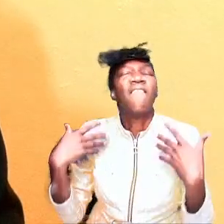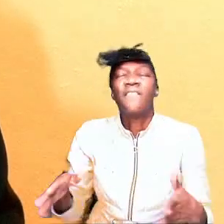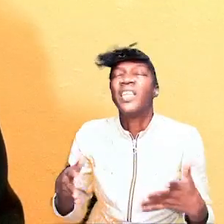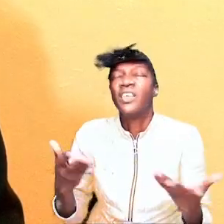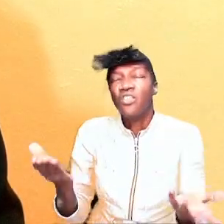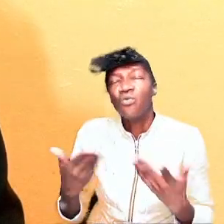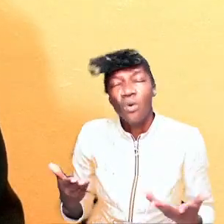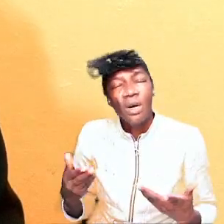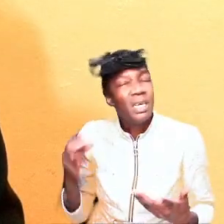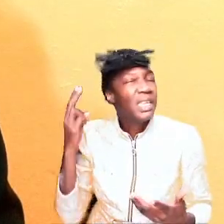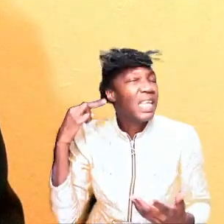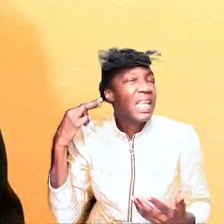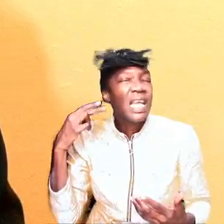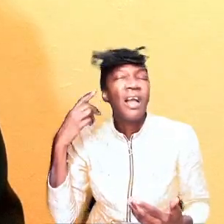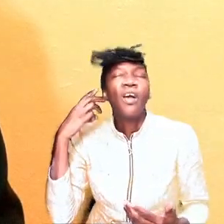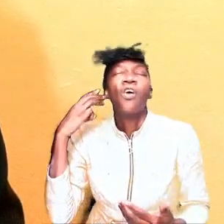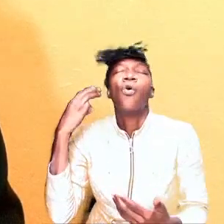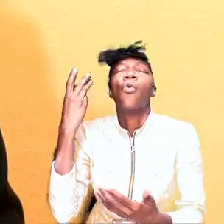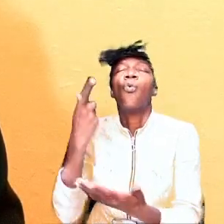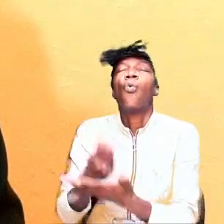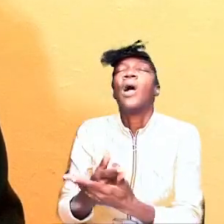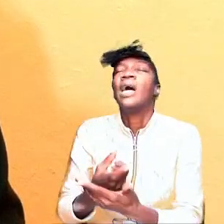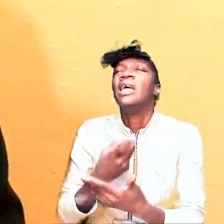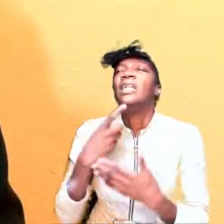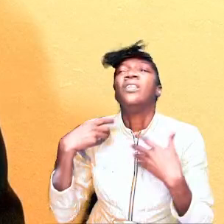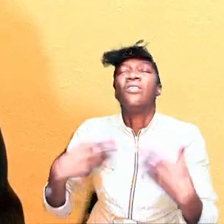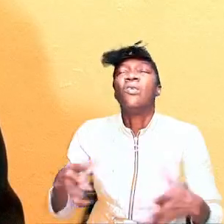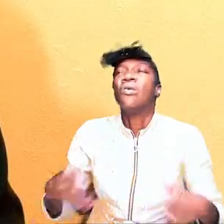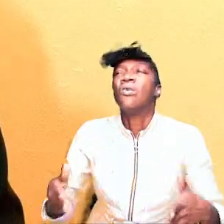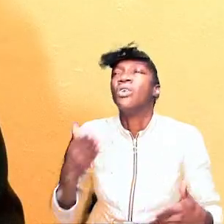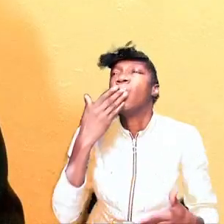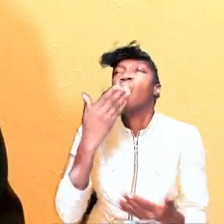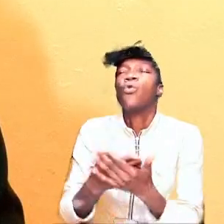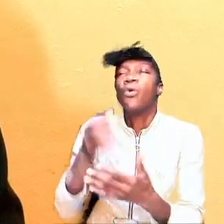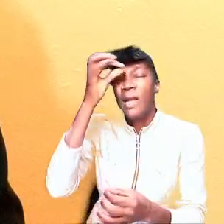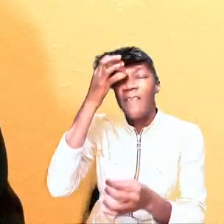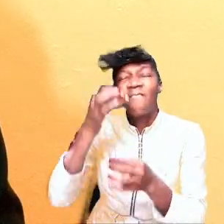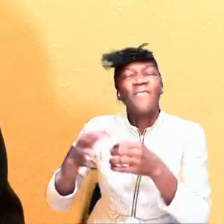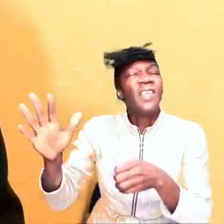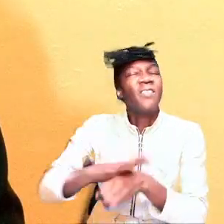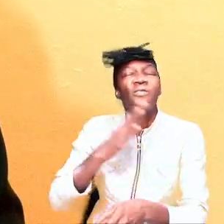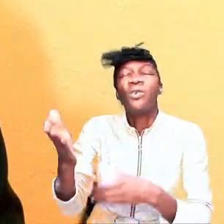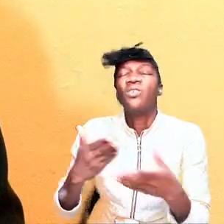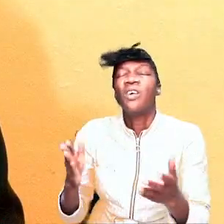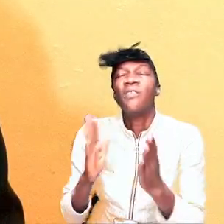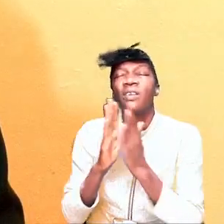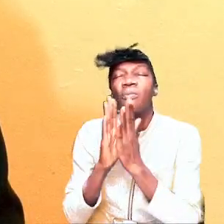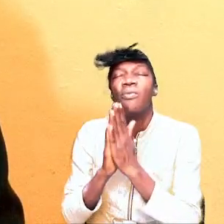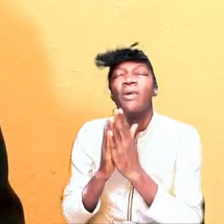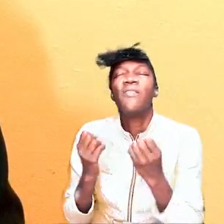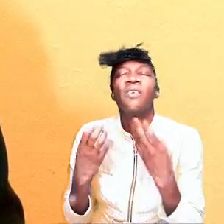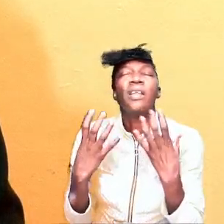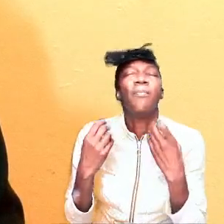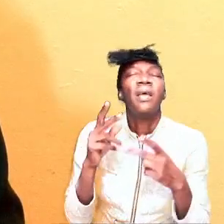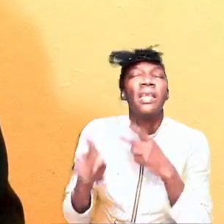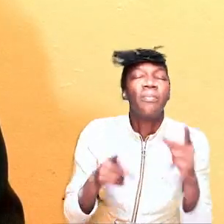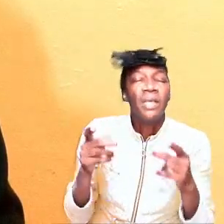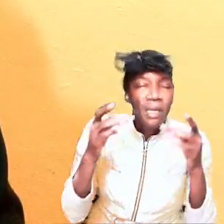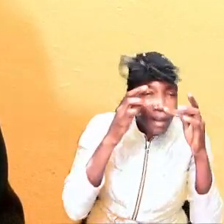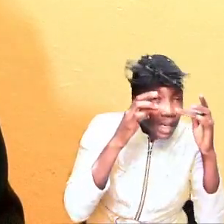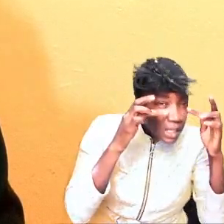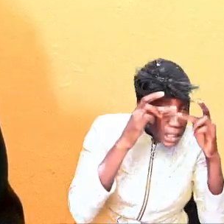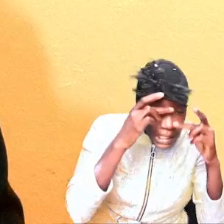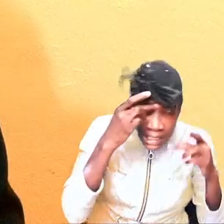hear, "Well done, thou good and faithful servant." We pray, mighty God, for the many folks tuning in tonight, that you will bless